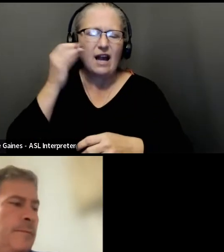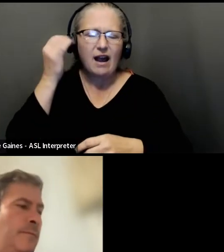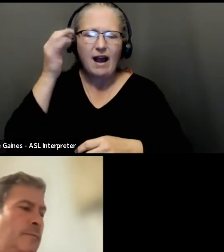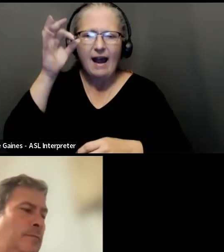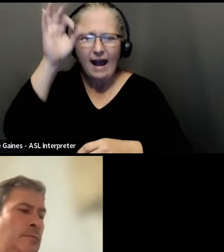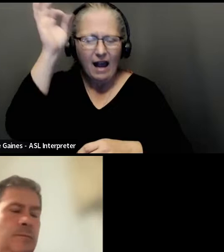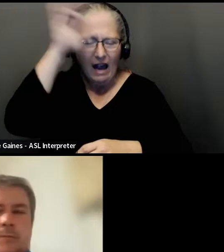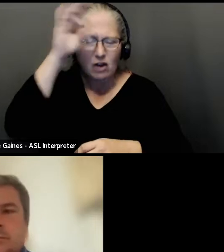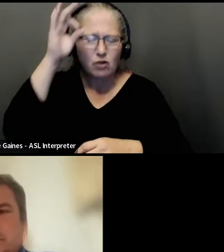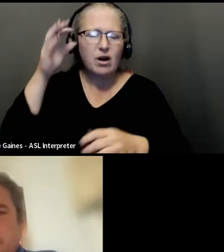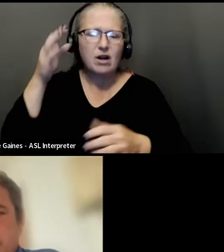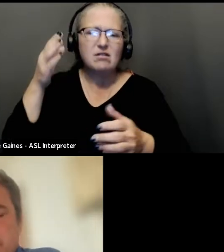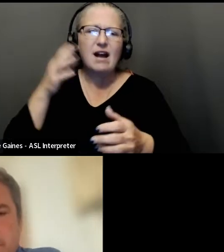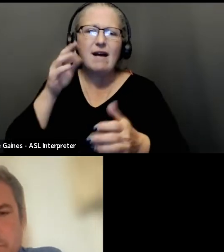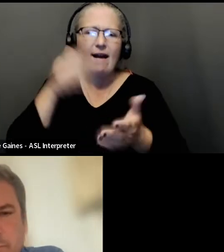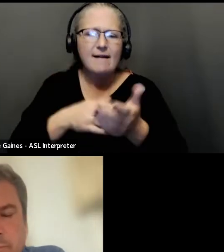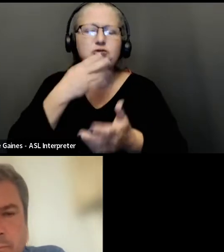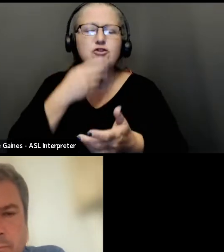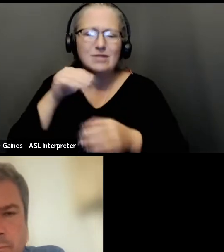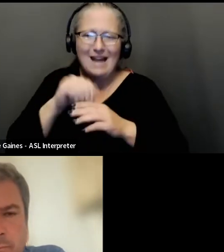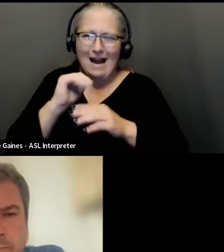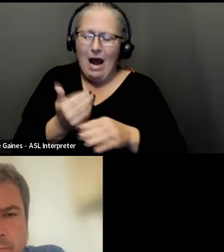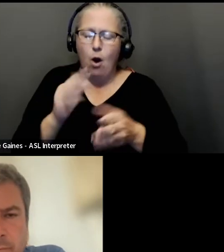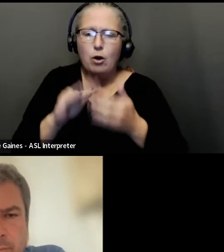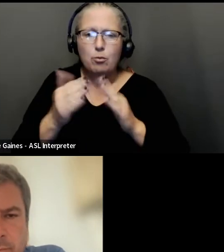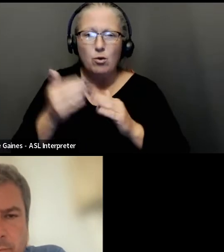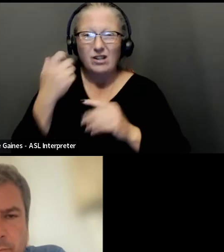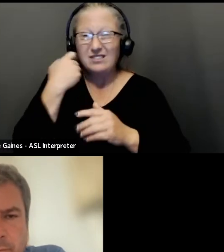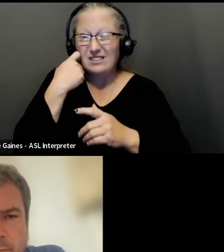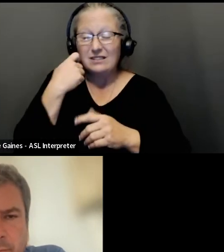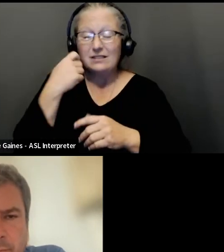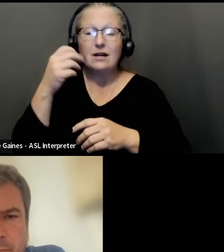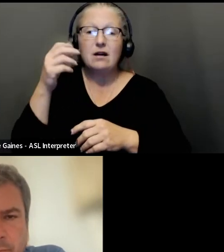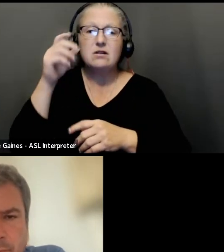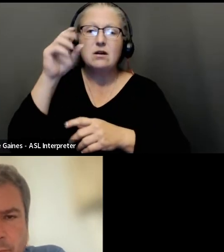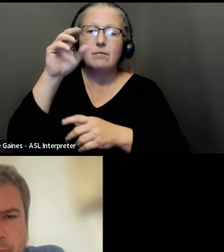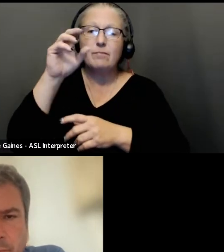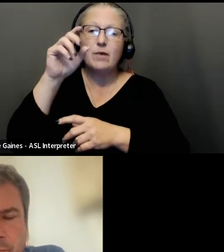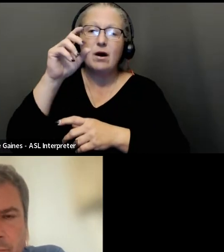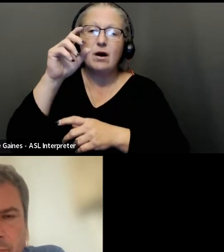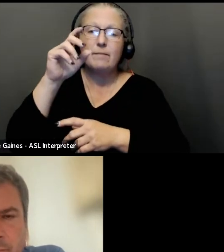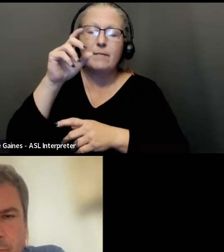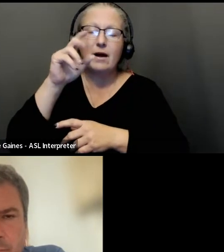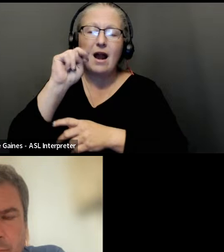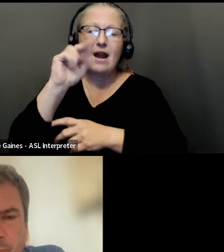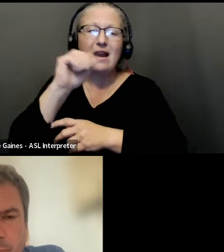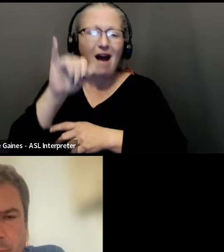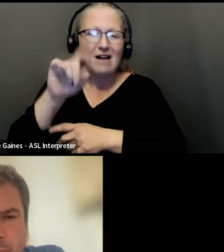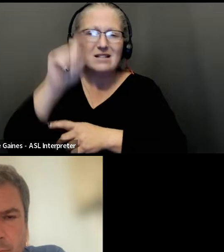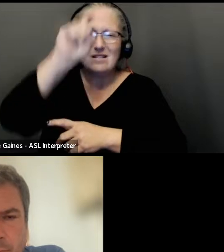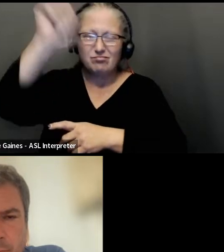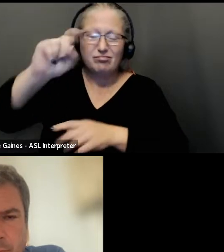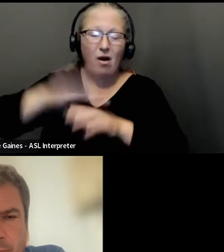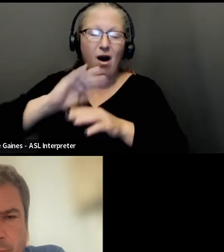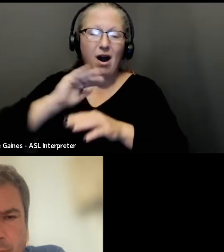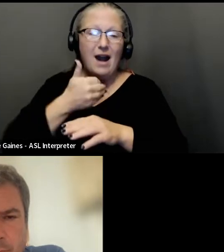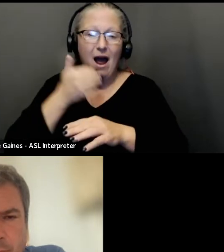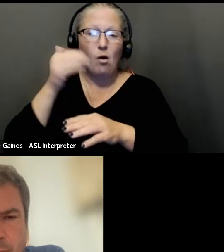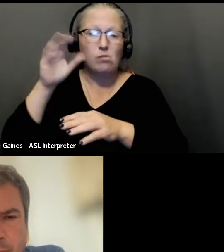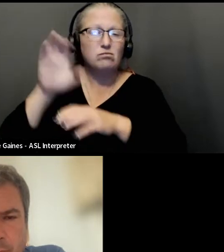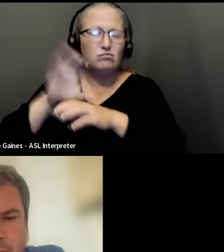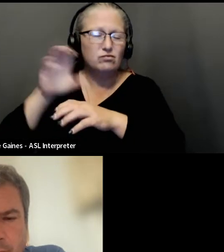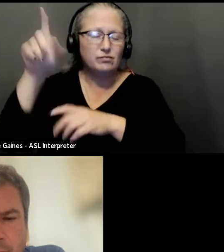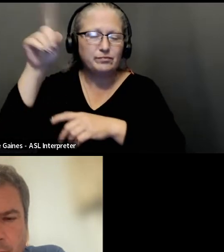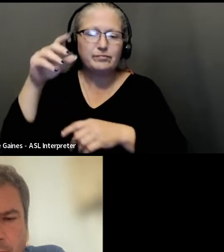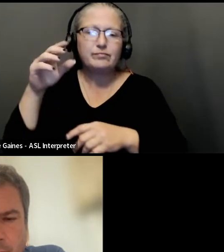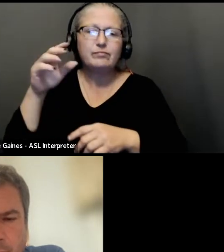own community. Just a few months ago, our synagogue was spray painted with a swastika. For a district that is so proud of DEI program and